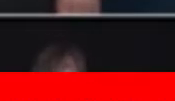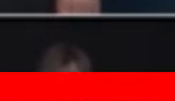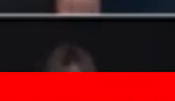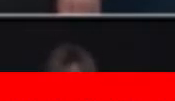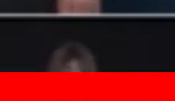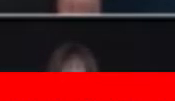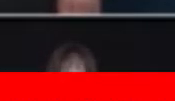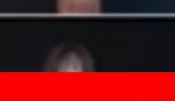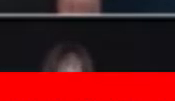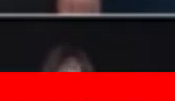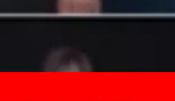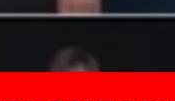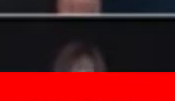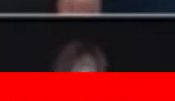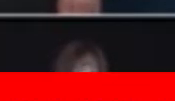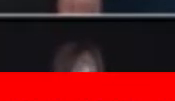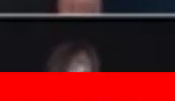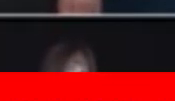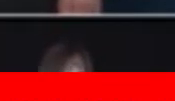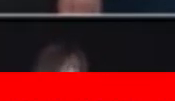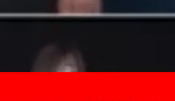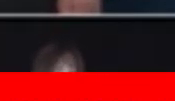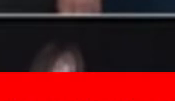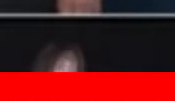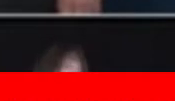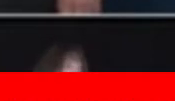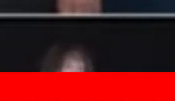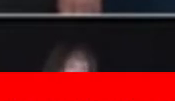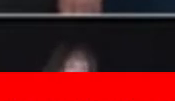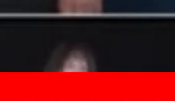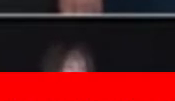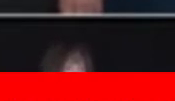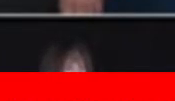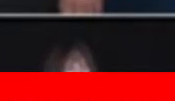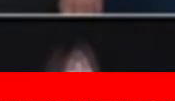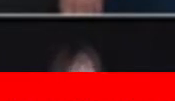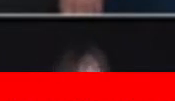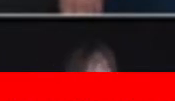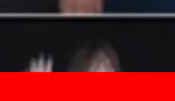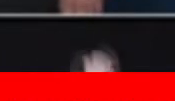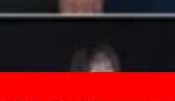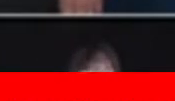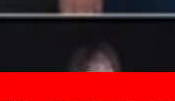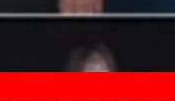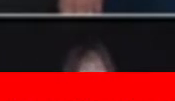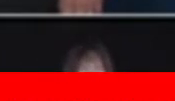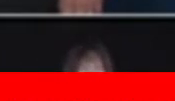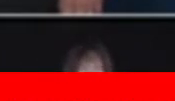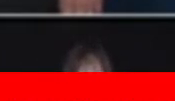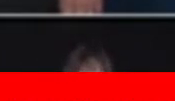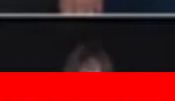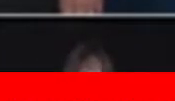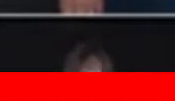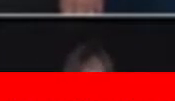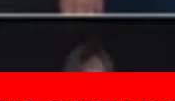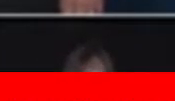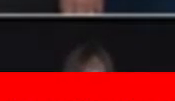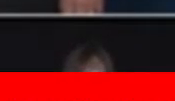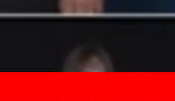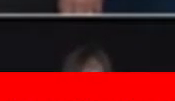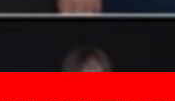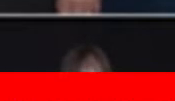local medical officers of health by amending Ontario Regulation 950 under the Provincial Offences Act.